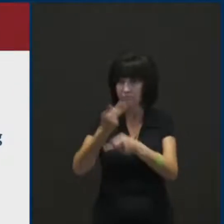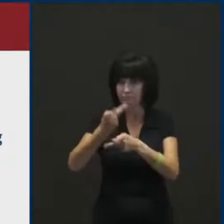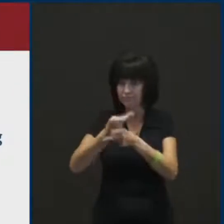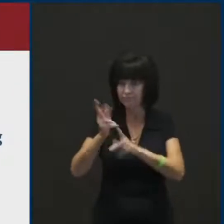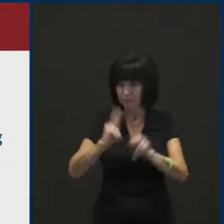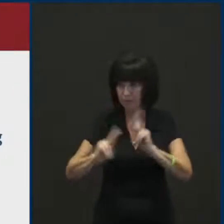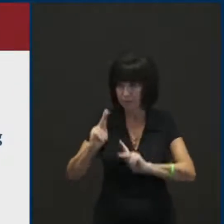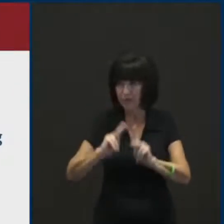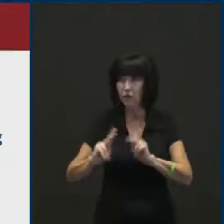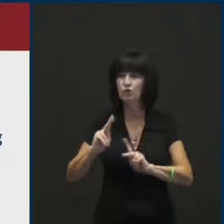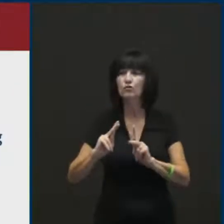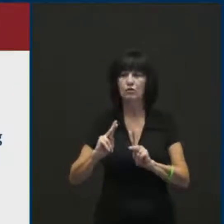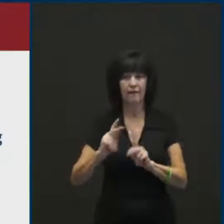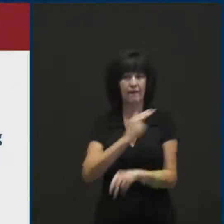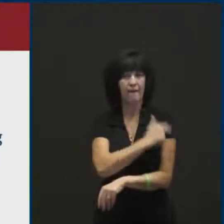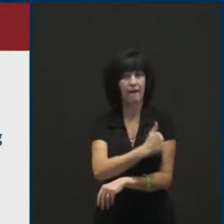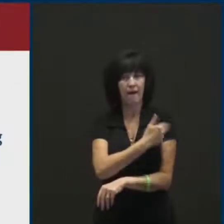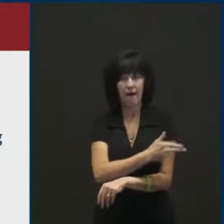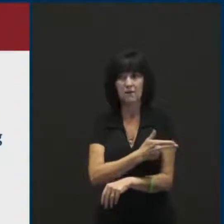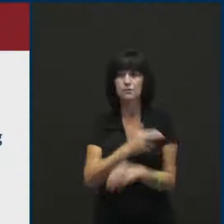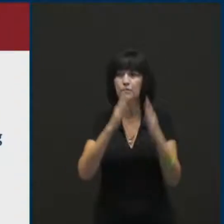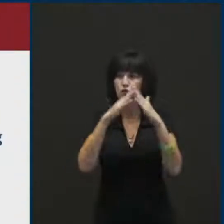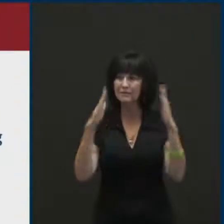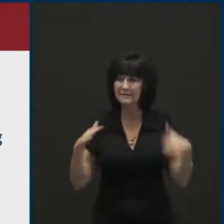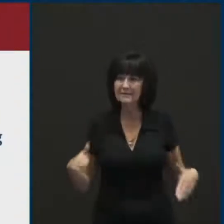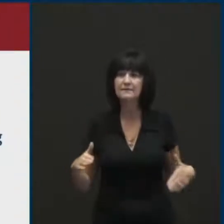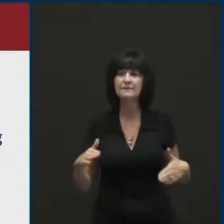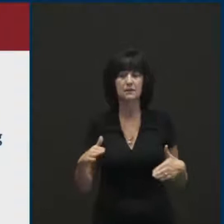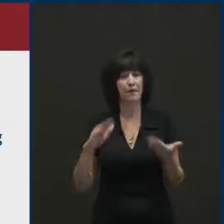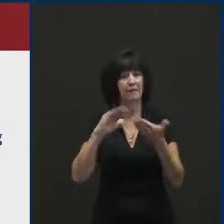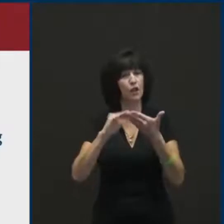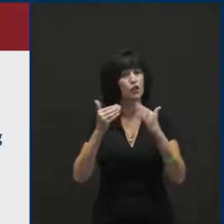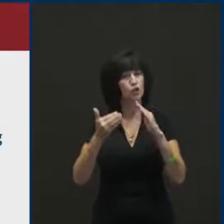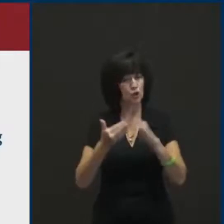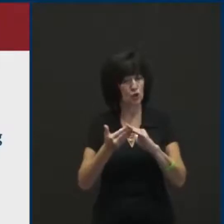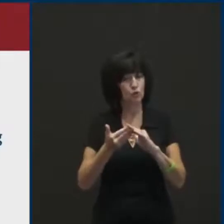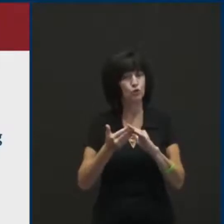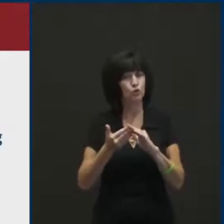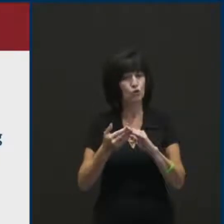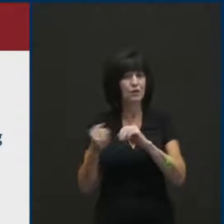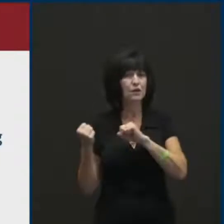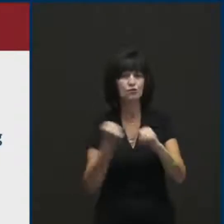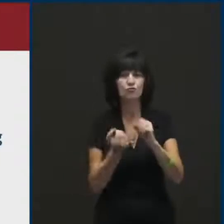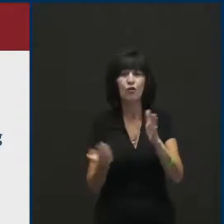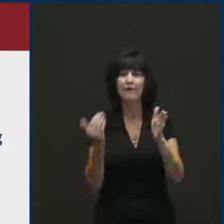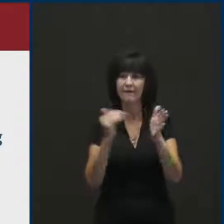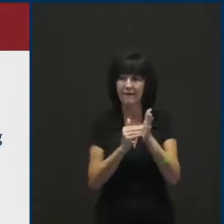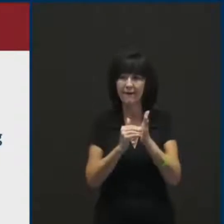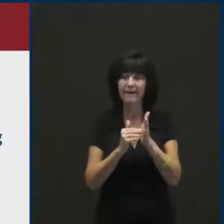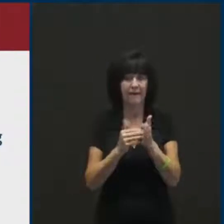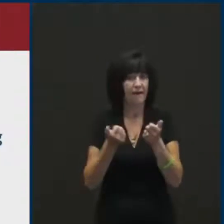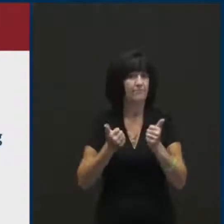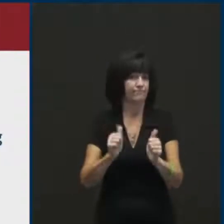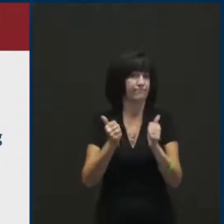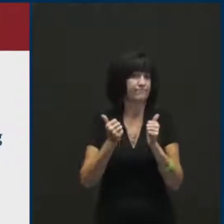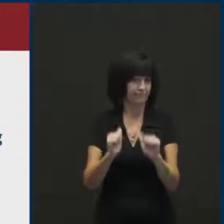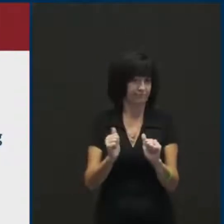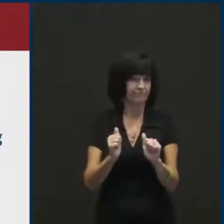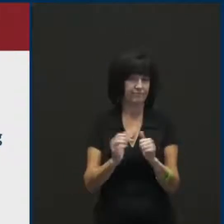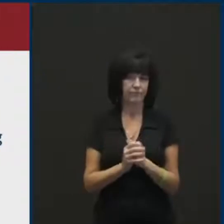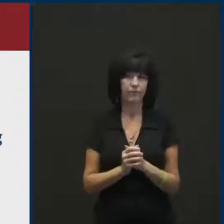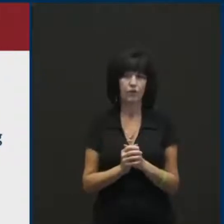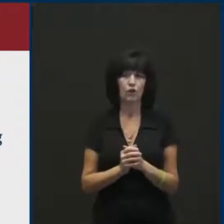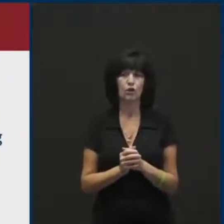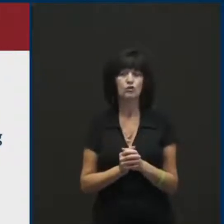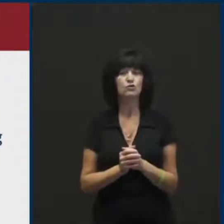communities and their resiliency efforts. And where we're going to start, and the first wave of funding is going to be through with the